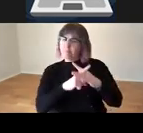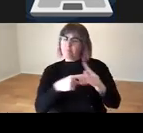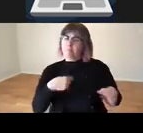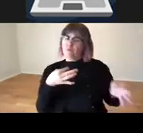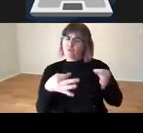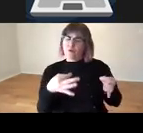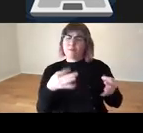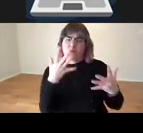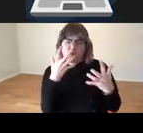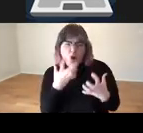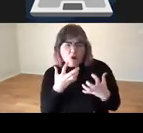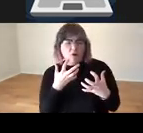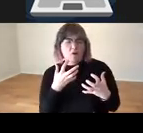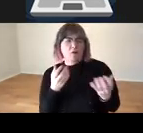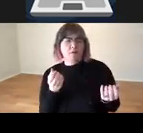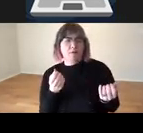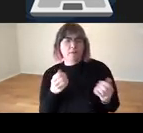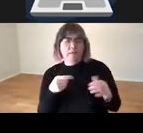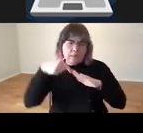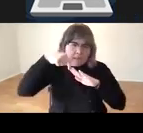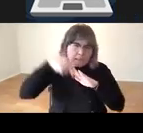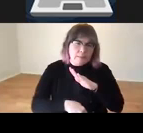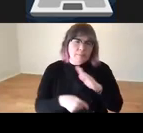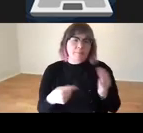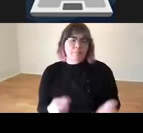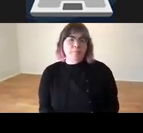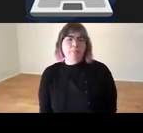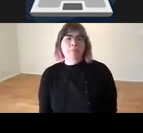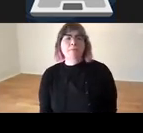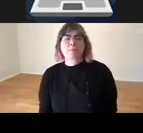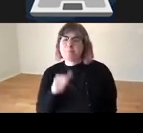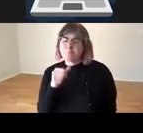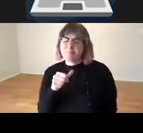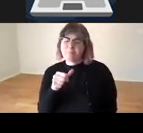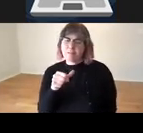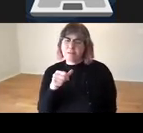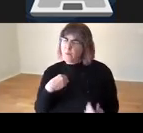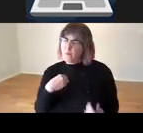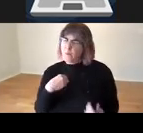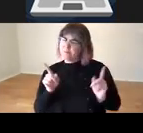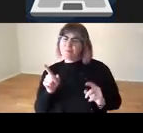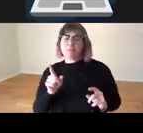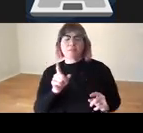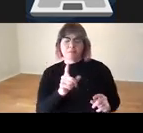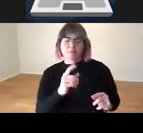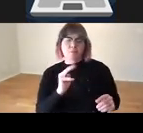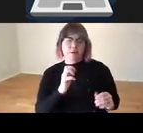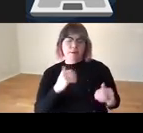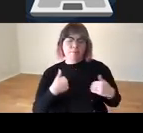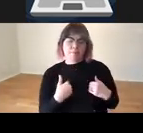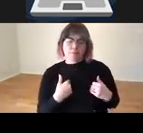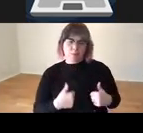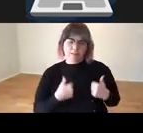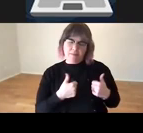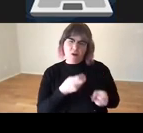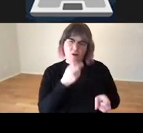is very dark. It's very dark, it's deep. So unlike humans, it's very difficult for marine mammals, for example, that live in the ocean to